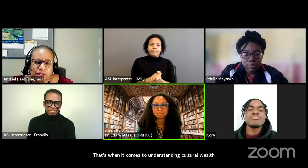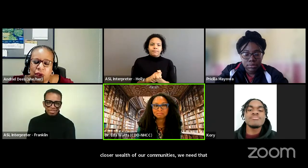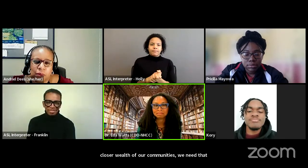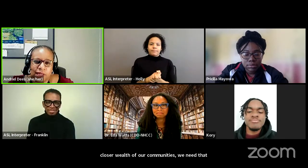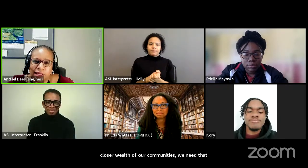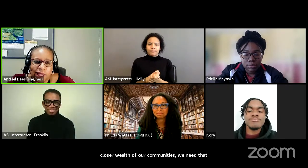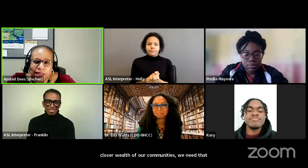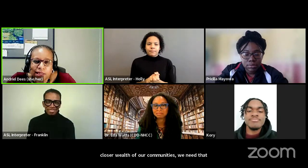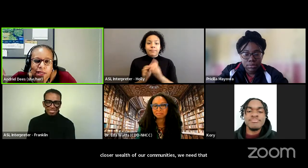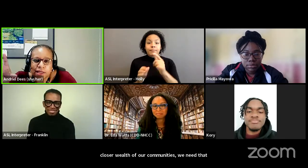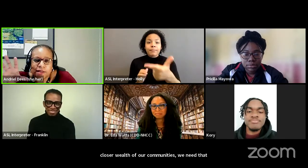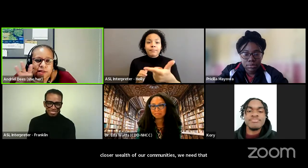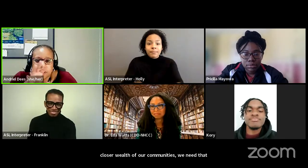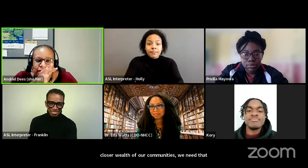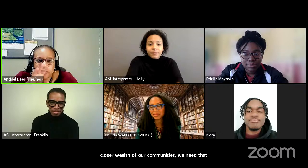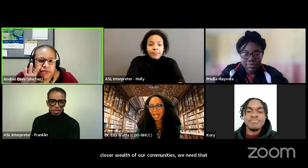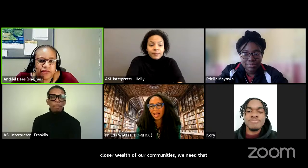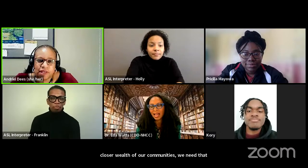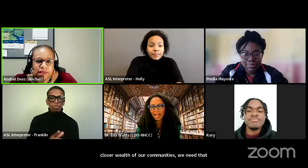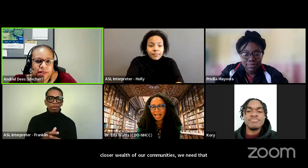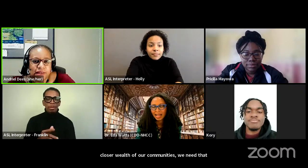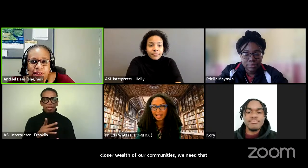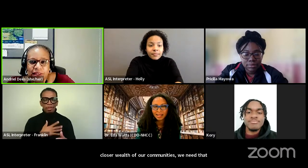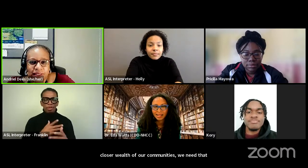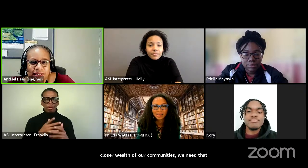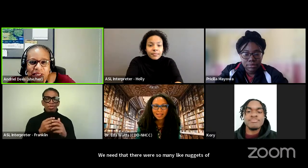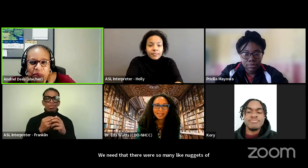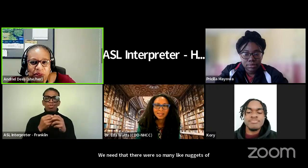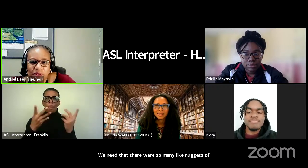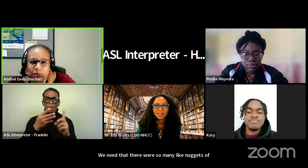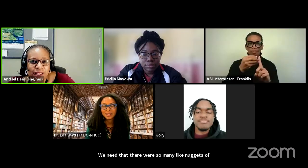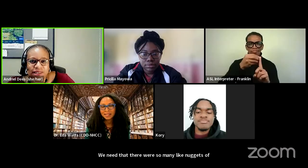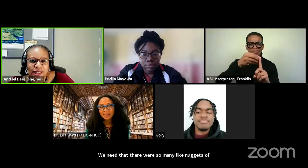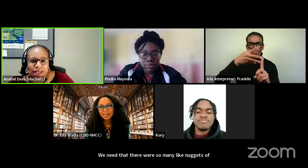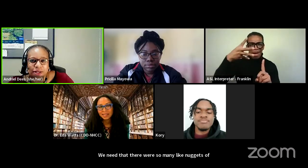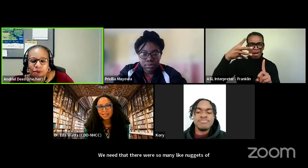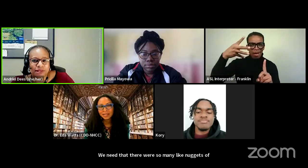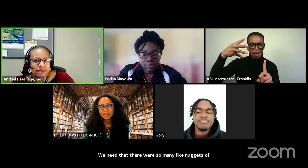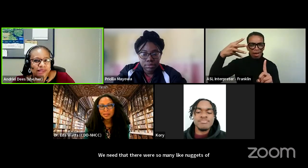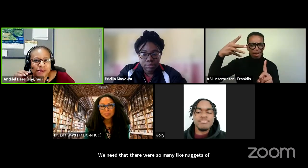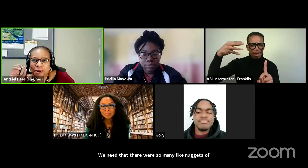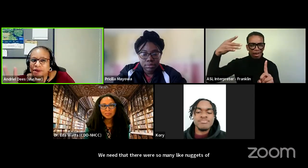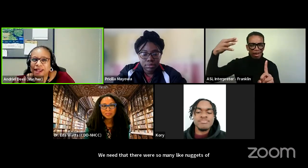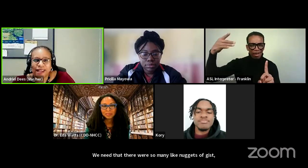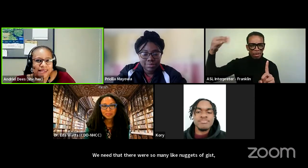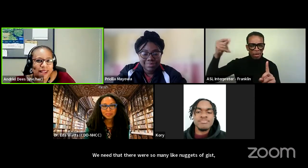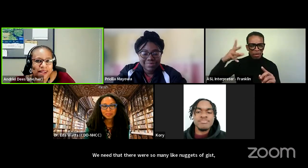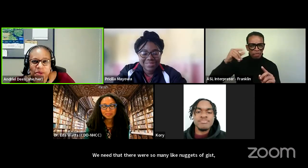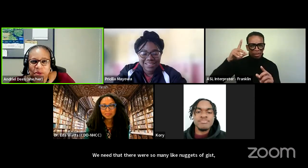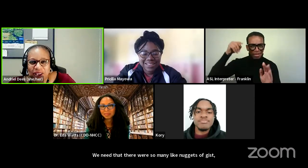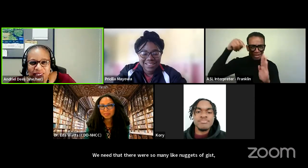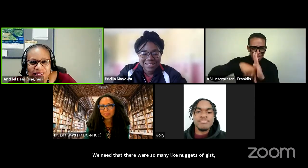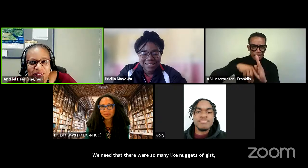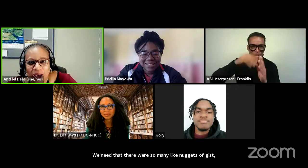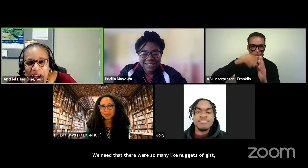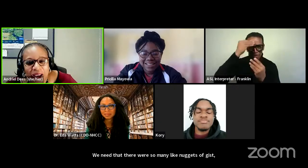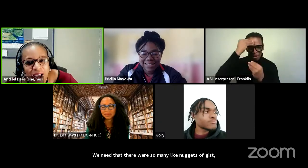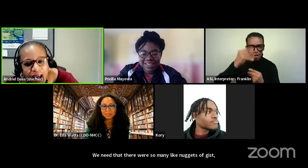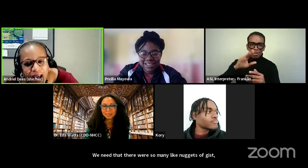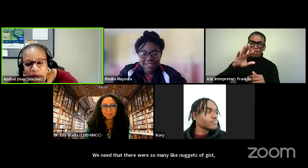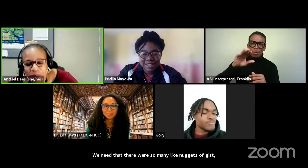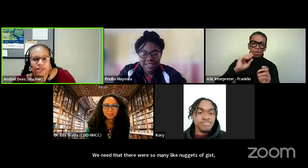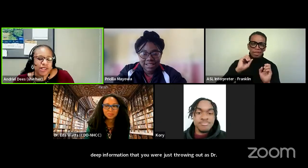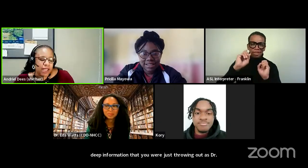There were so many like nuggets of just deep information that you were just throwing at us, Dr. Watts. So